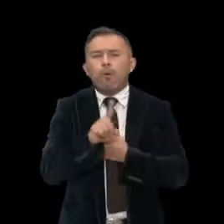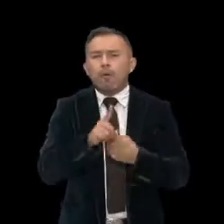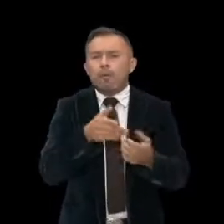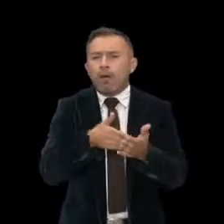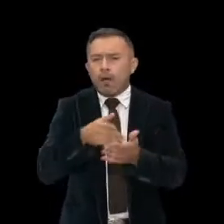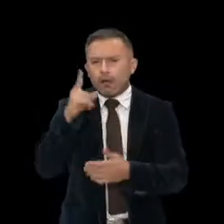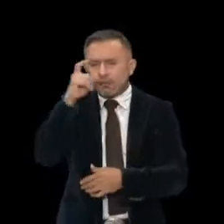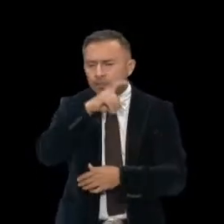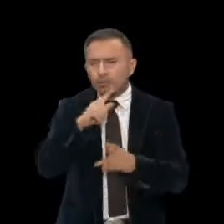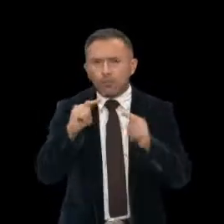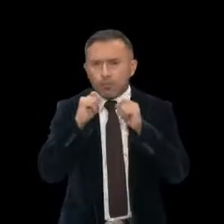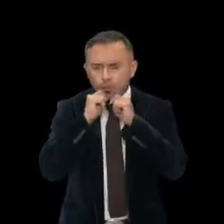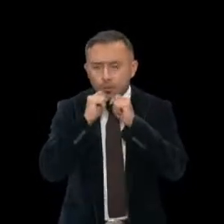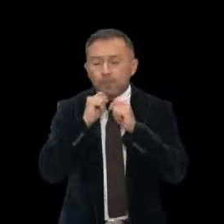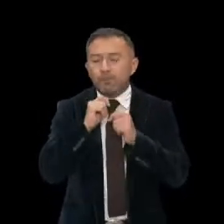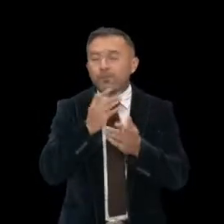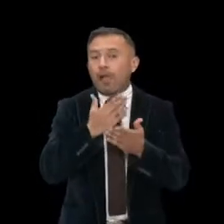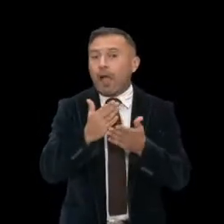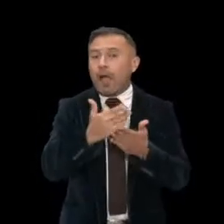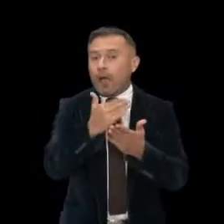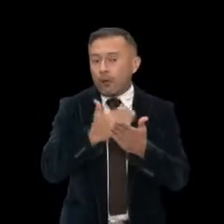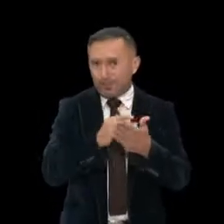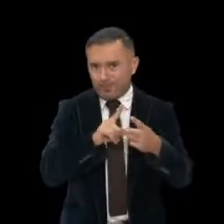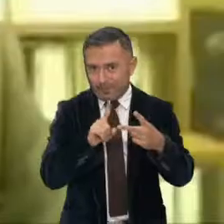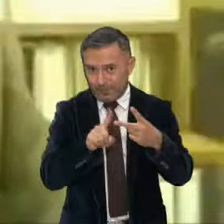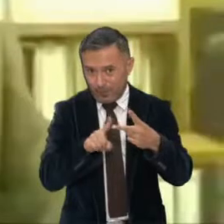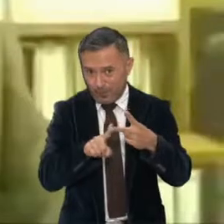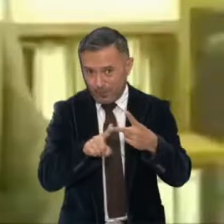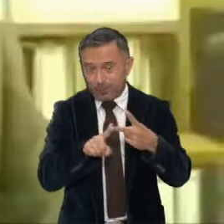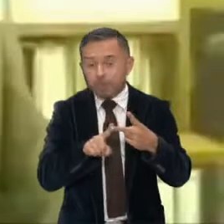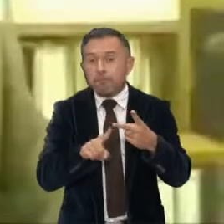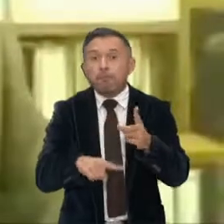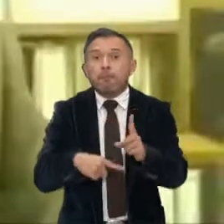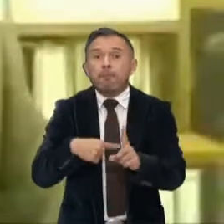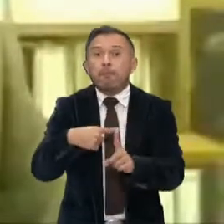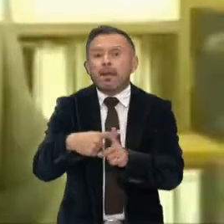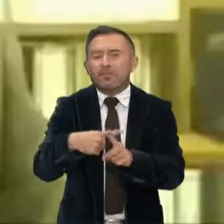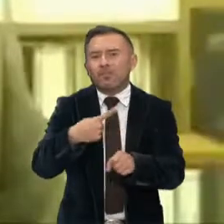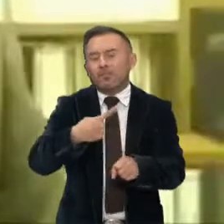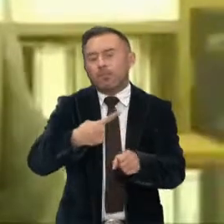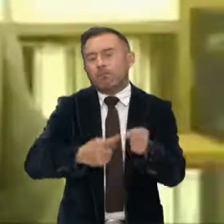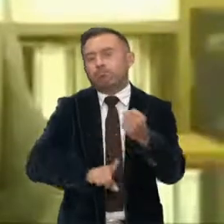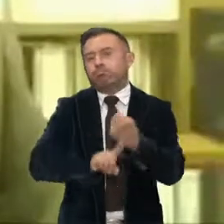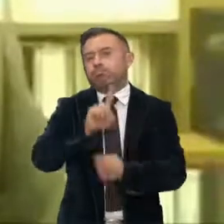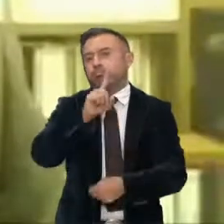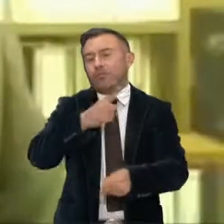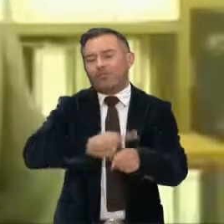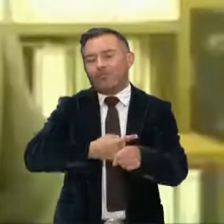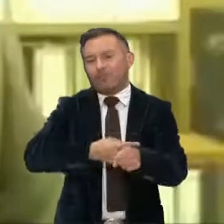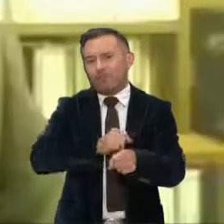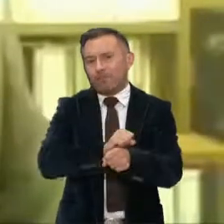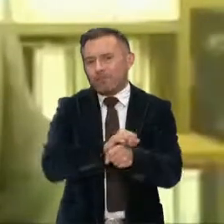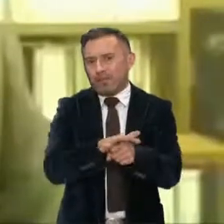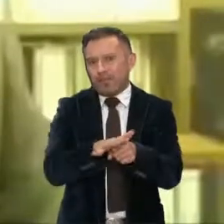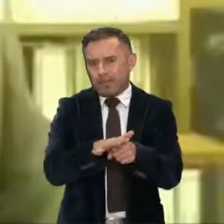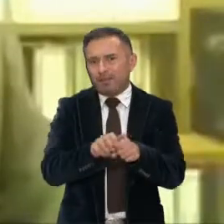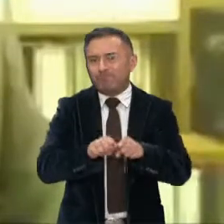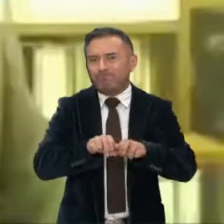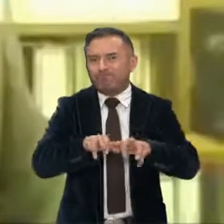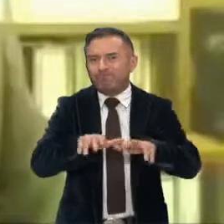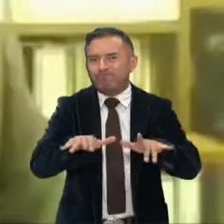any of these situations being lived before. So we have added the effect of the pandemic, which was